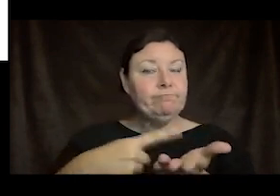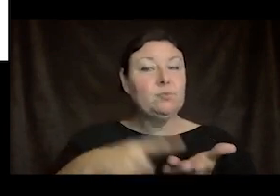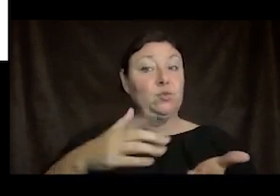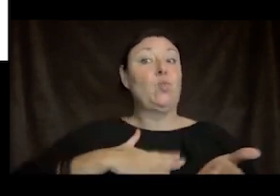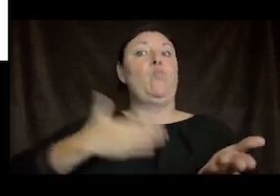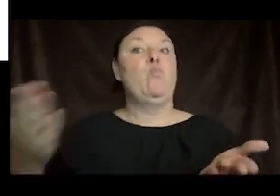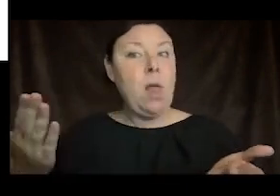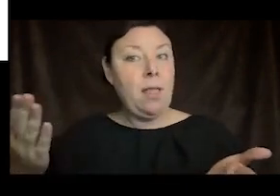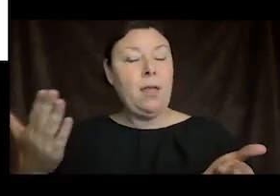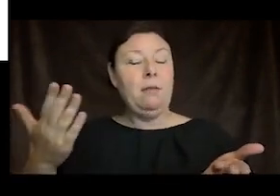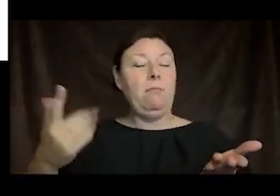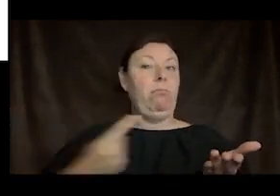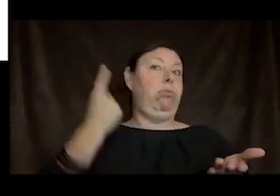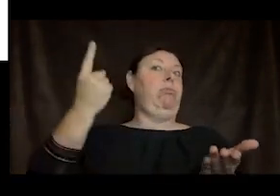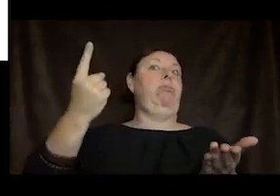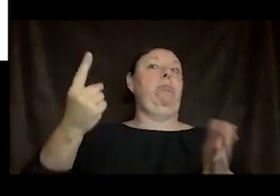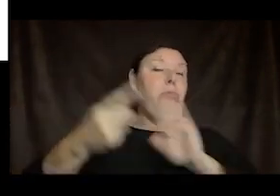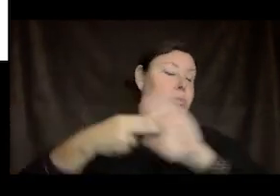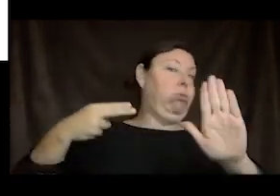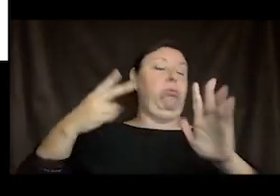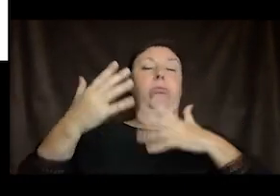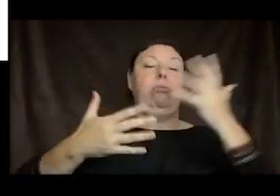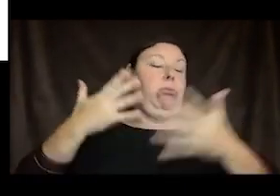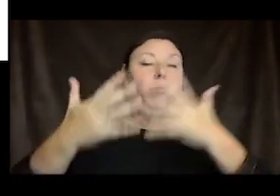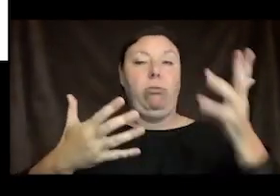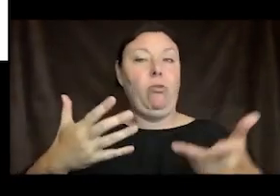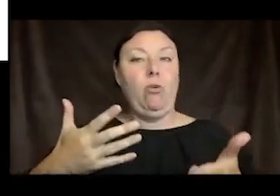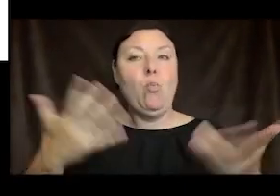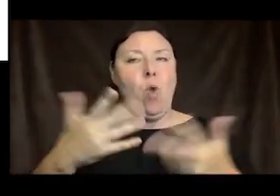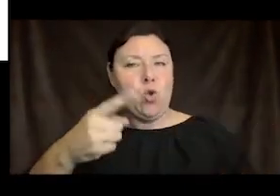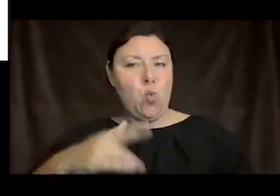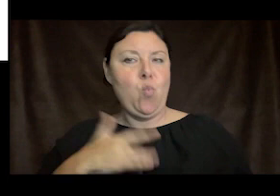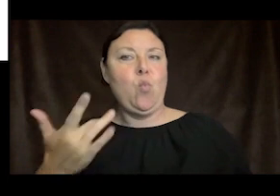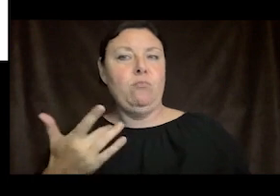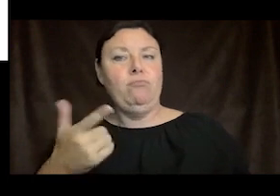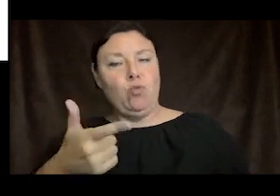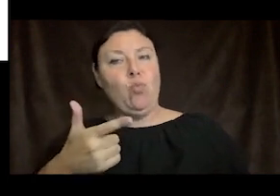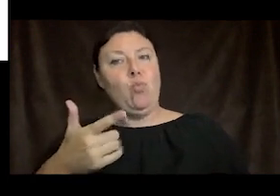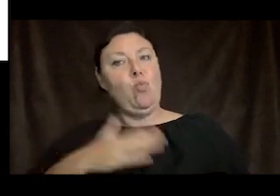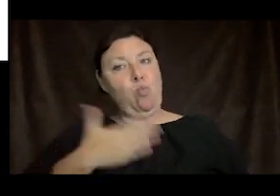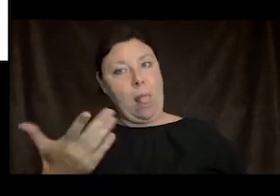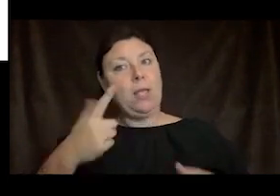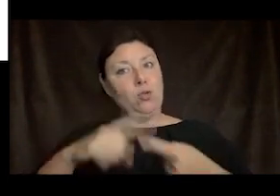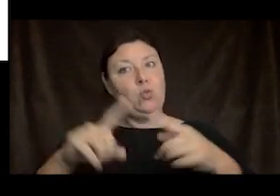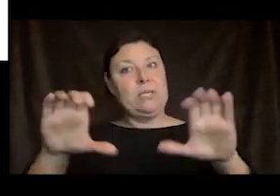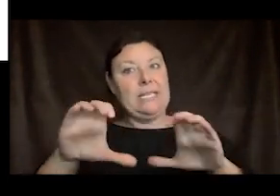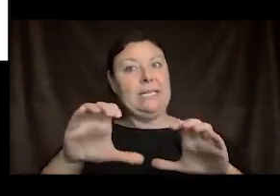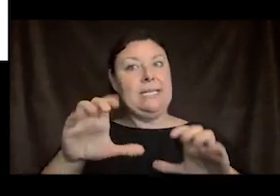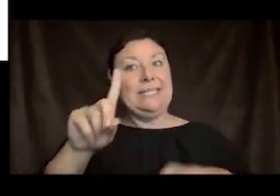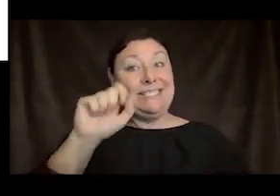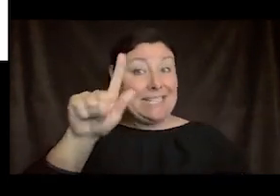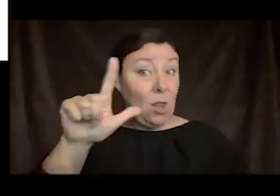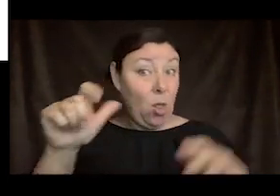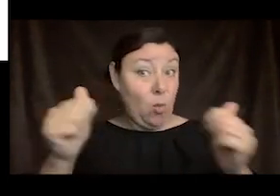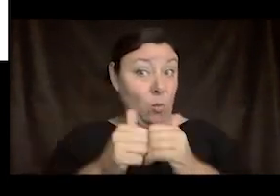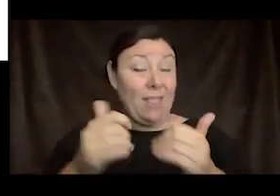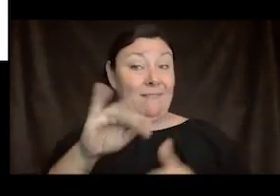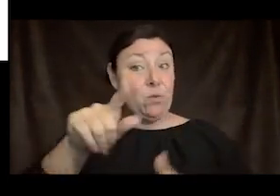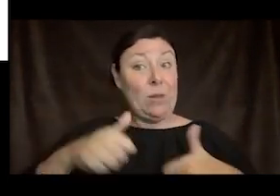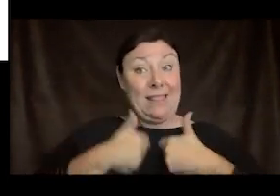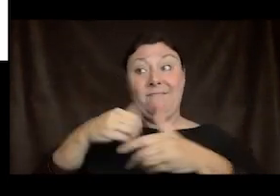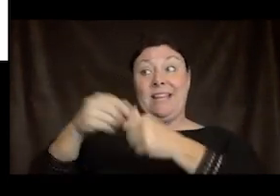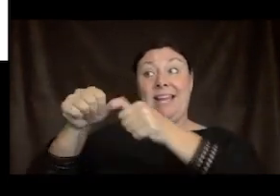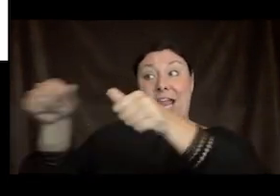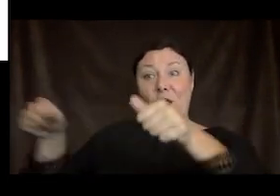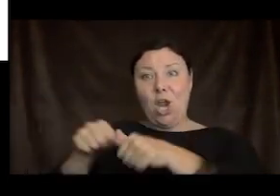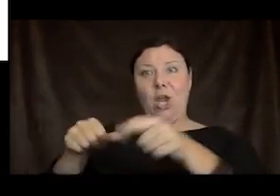willing to deal with, and they are real. If you live in an area where